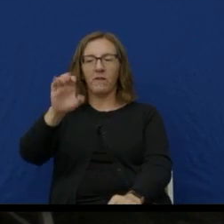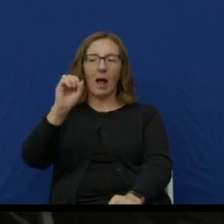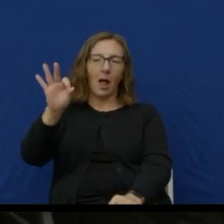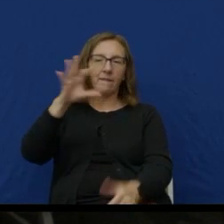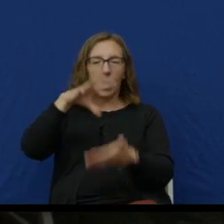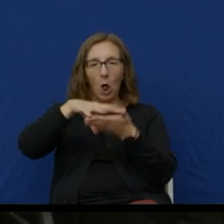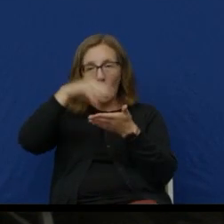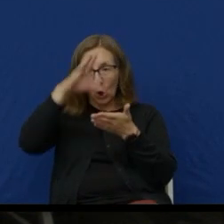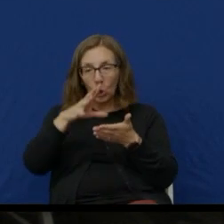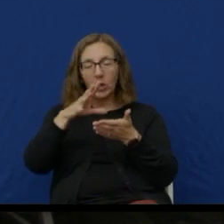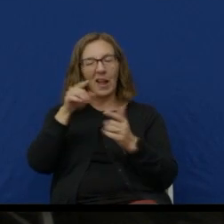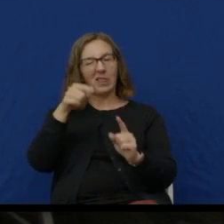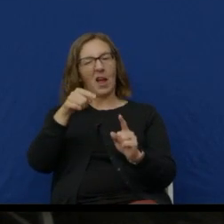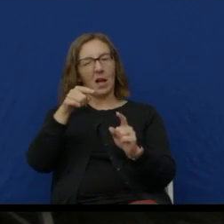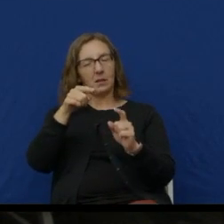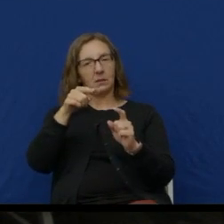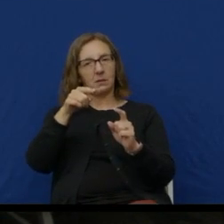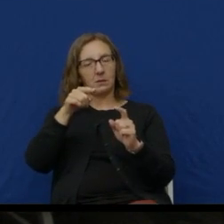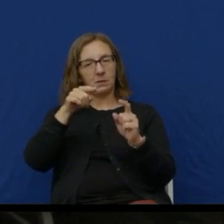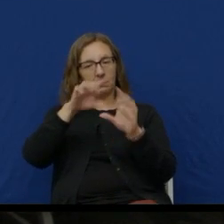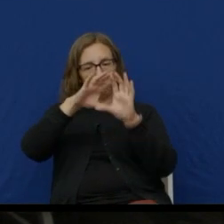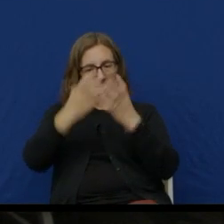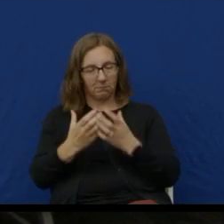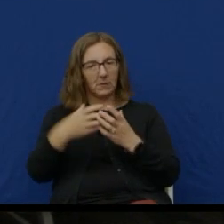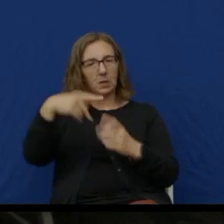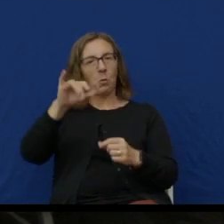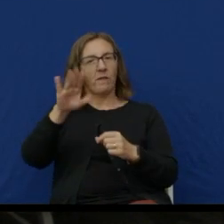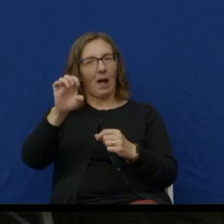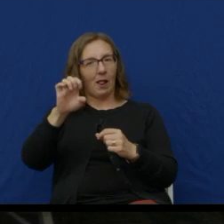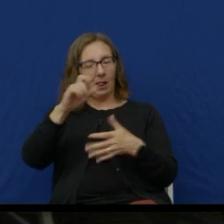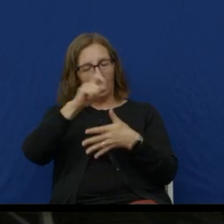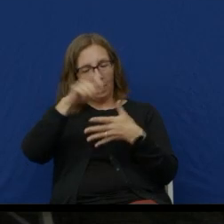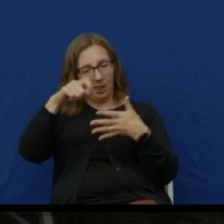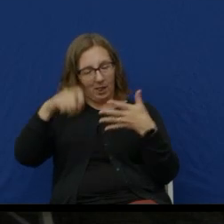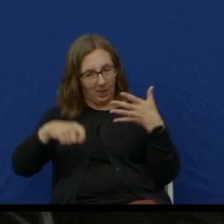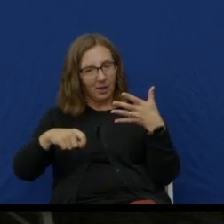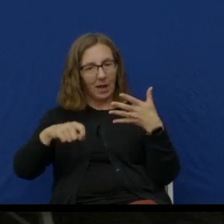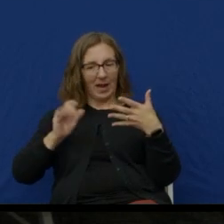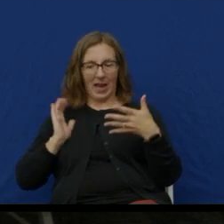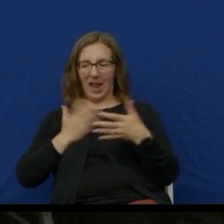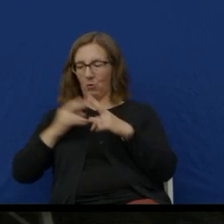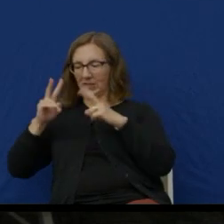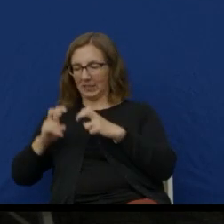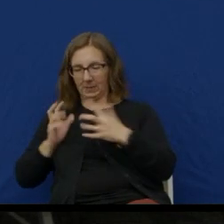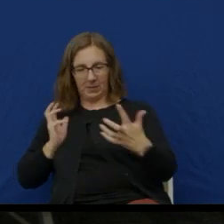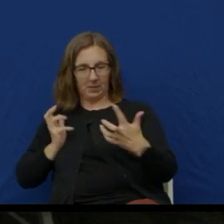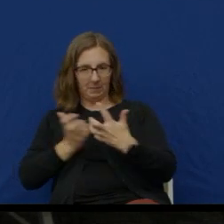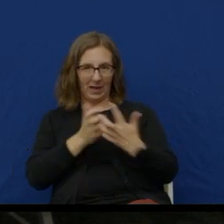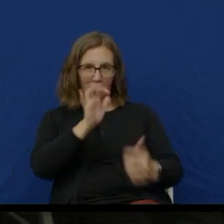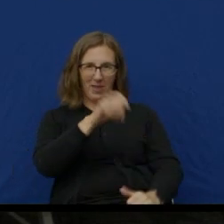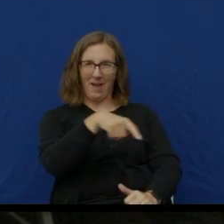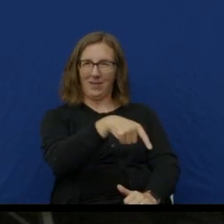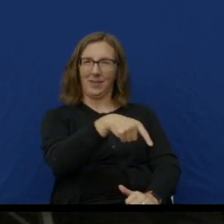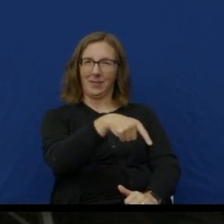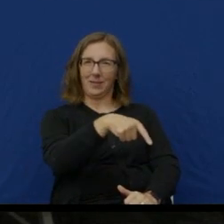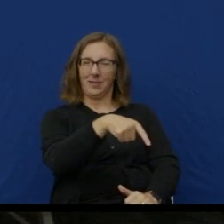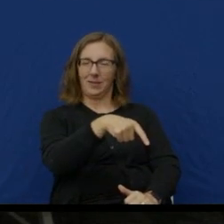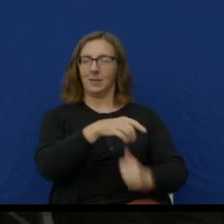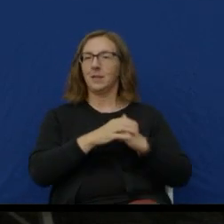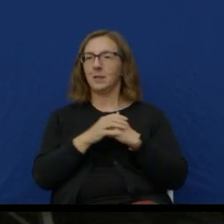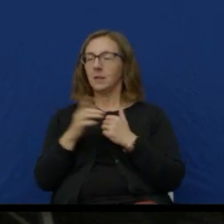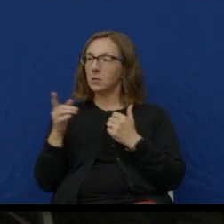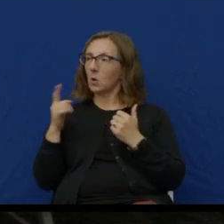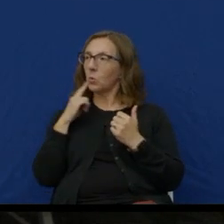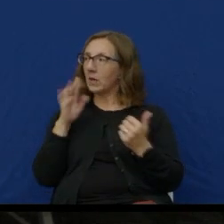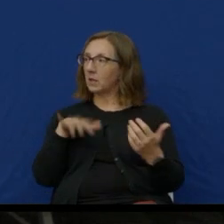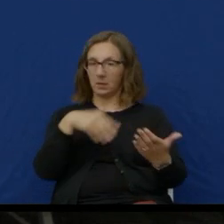assessing that profile, and we changed our assessment system to be in line with that. Then we can say we got to the end of the